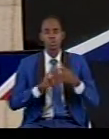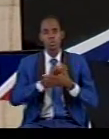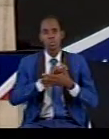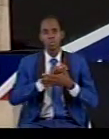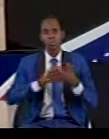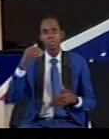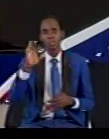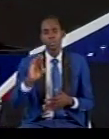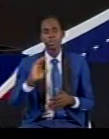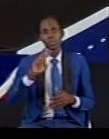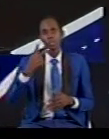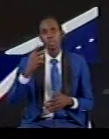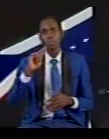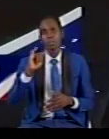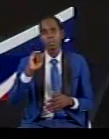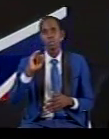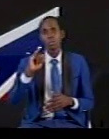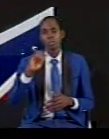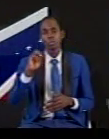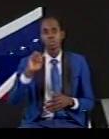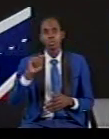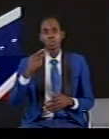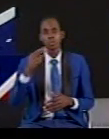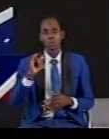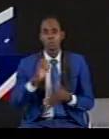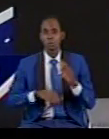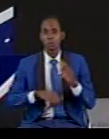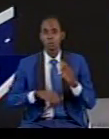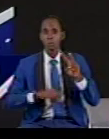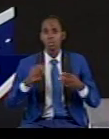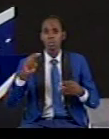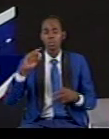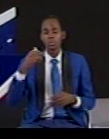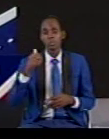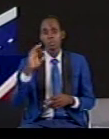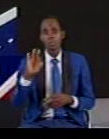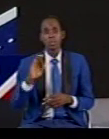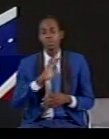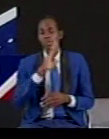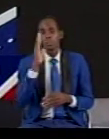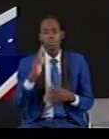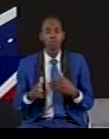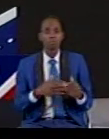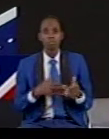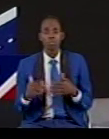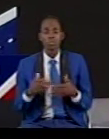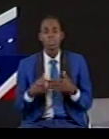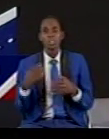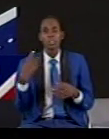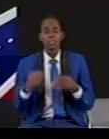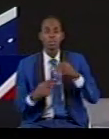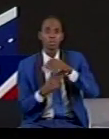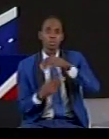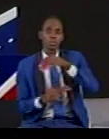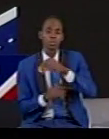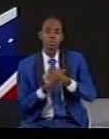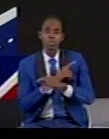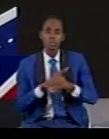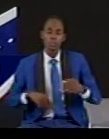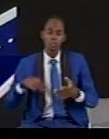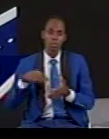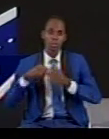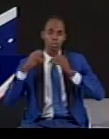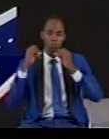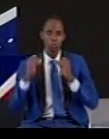Timothy chapter 2, verse 19, nevertheless, the foundation of God standeth sure, having this seal, the Lord